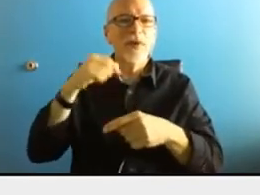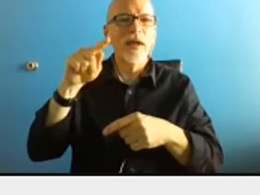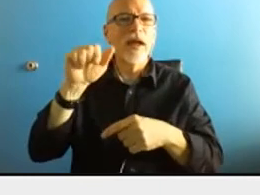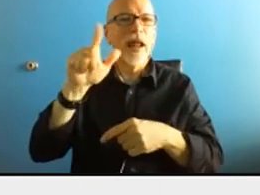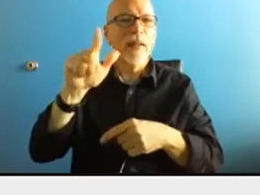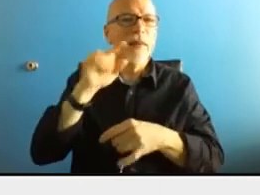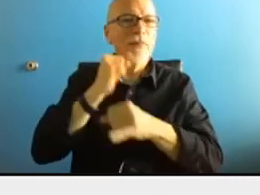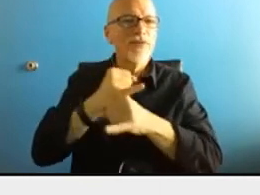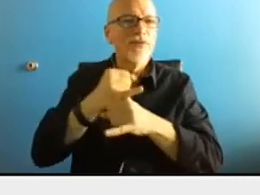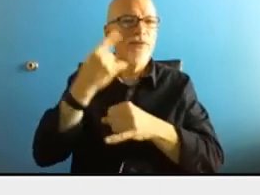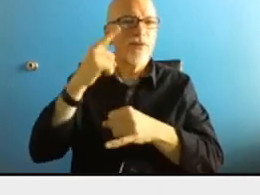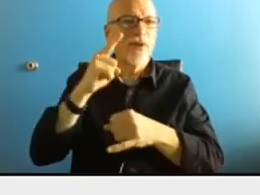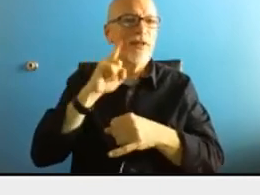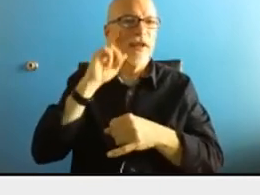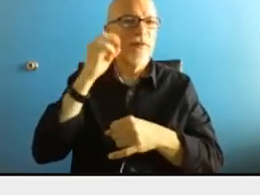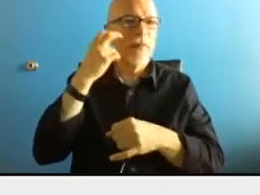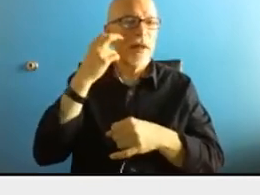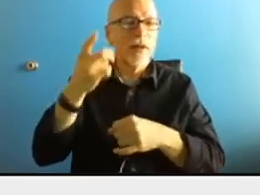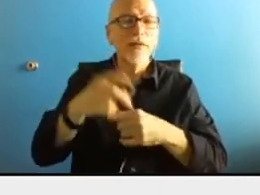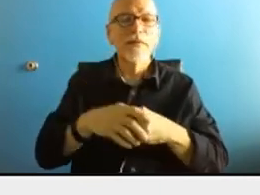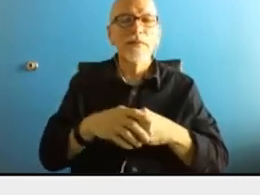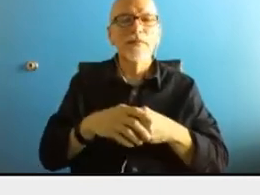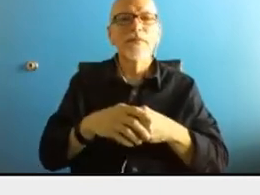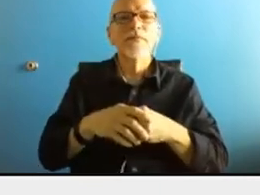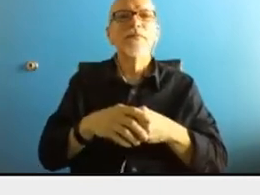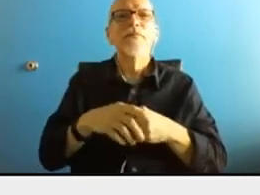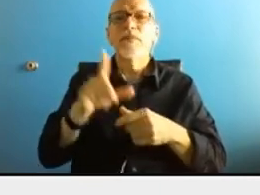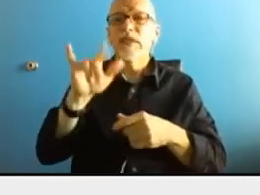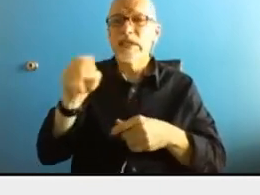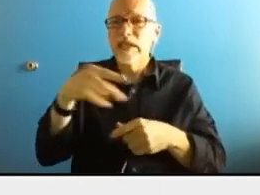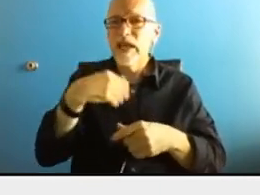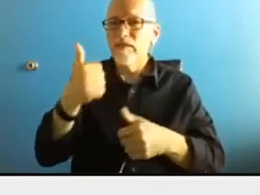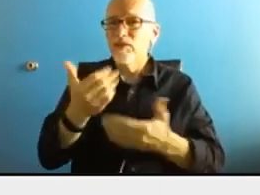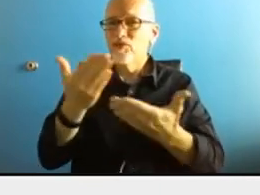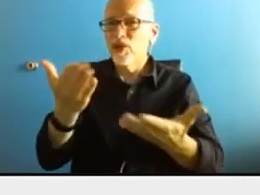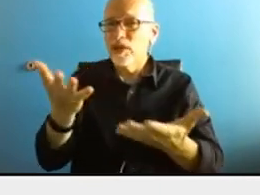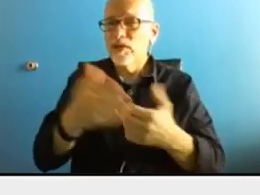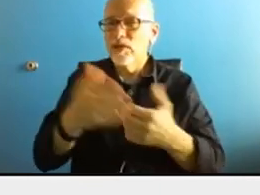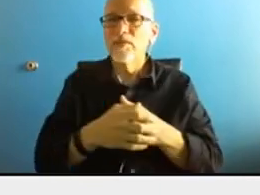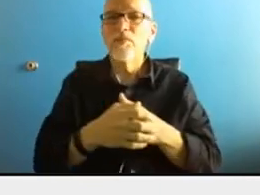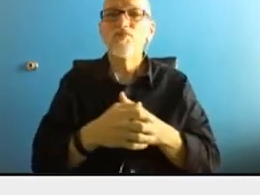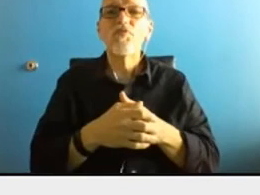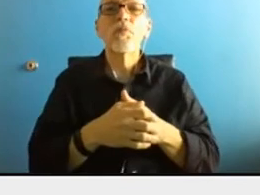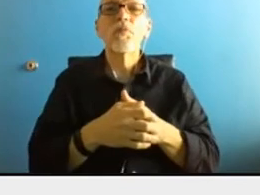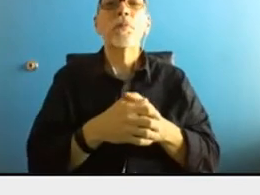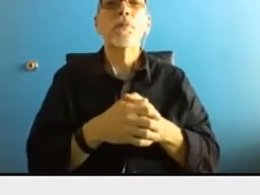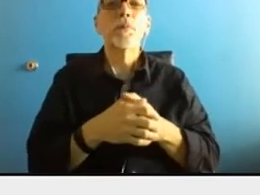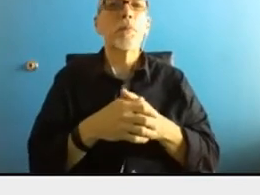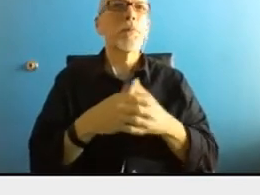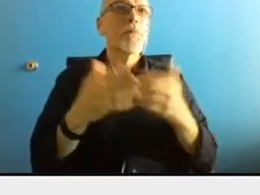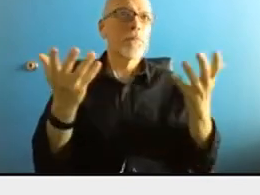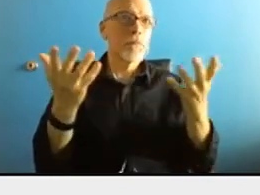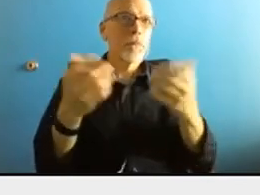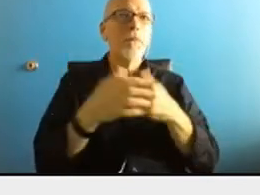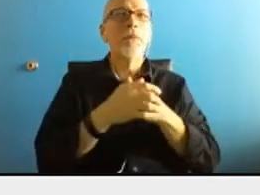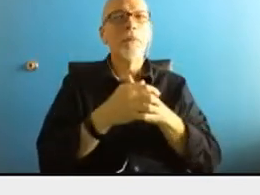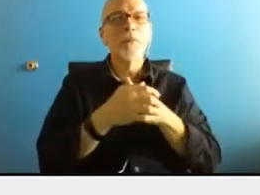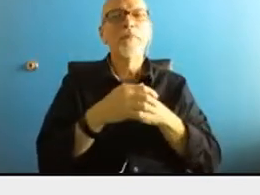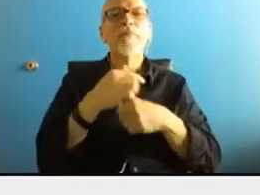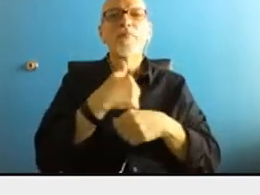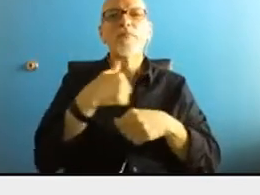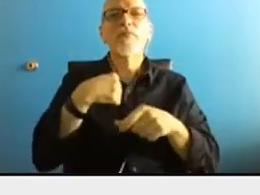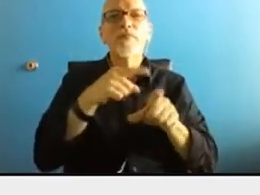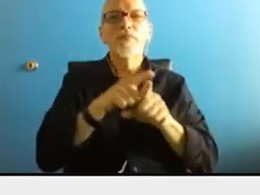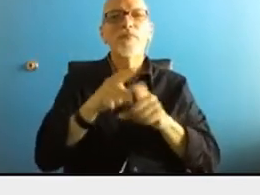for Deaf and the Blind. So, Lynn, do you have any suggestions? Well, as it happens, we also provide a